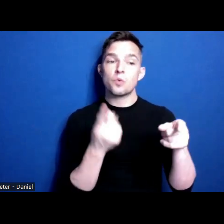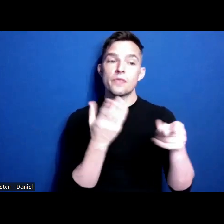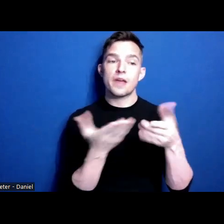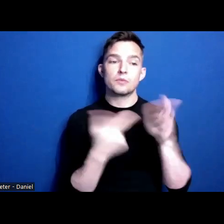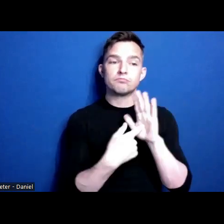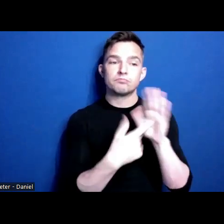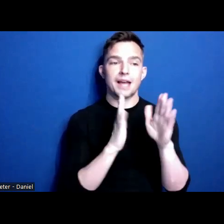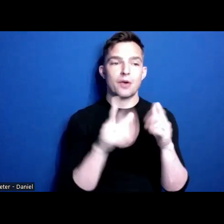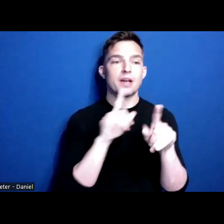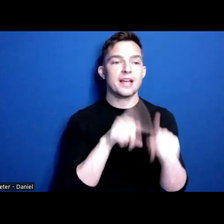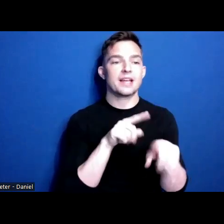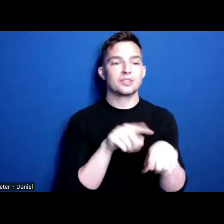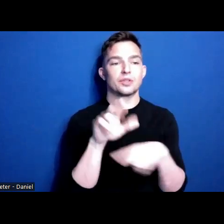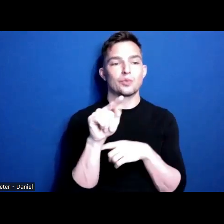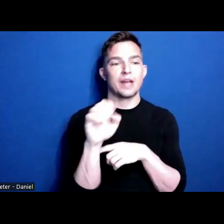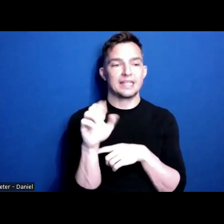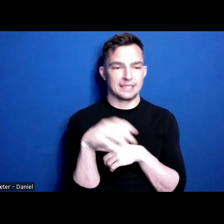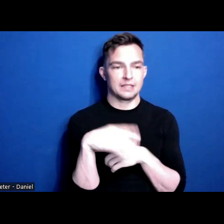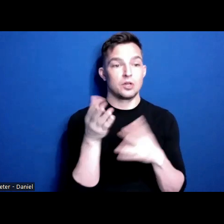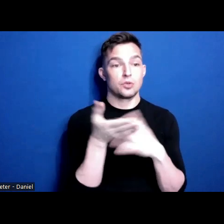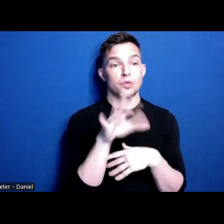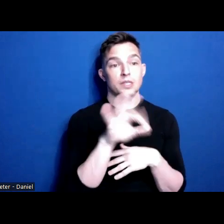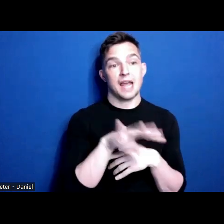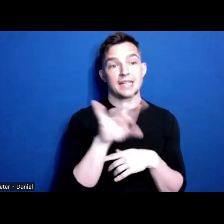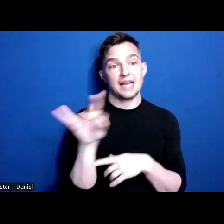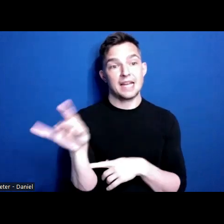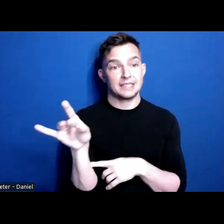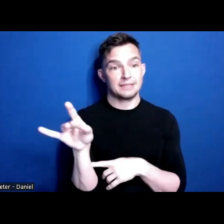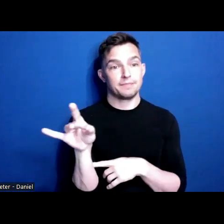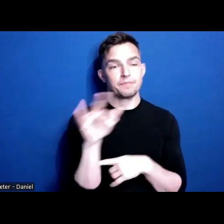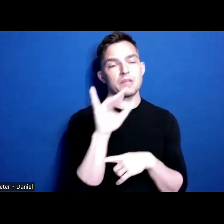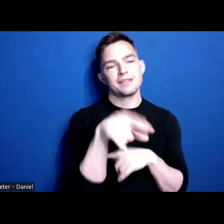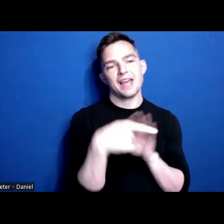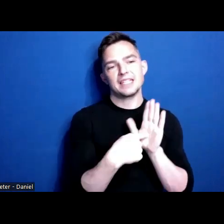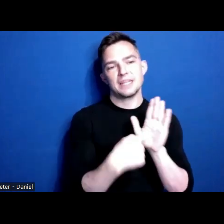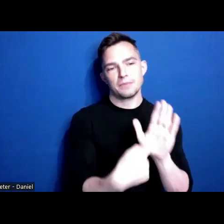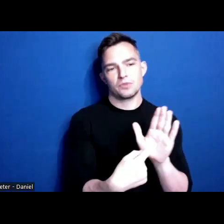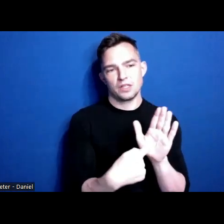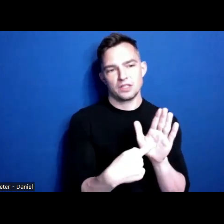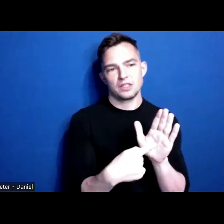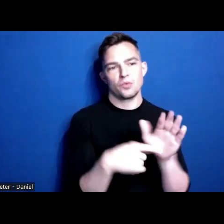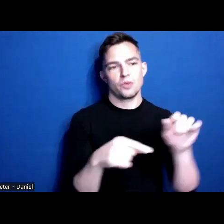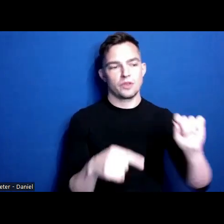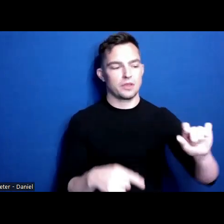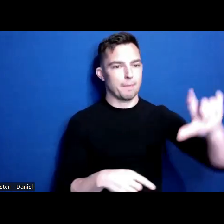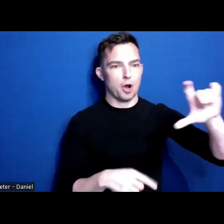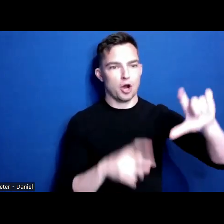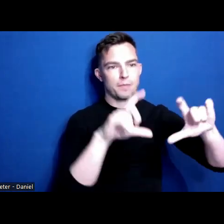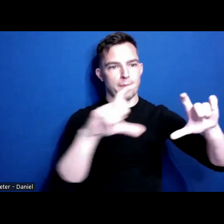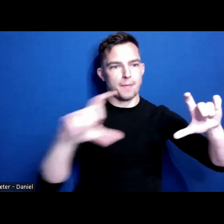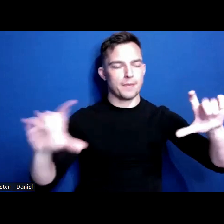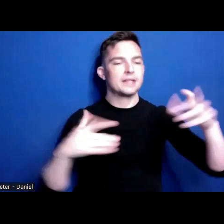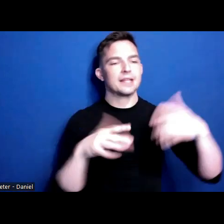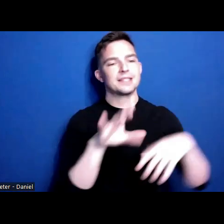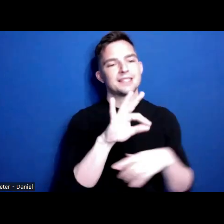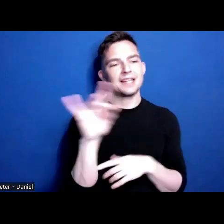shows our answering rates through 988. This demonstrates with the bars, these are the 988 calls that